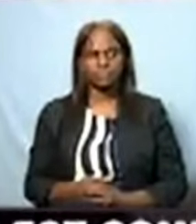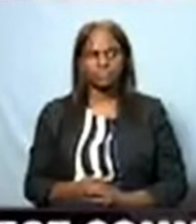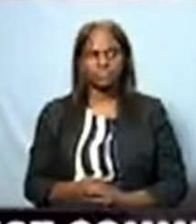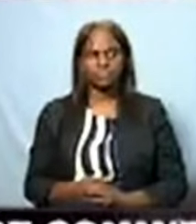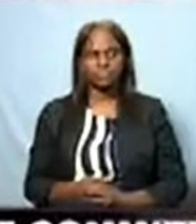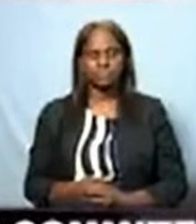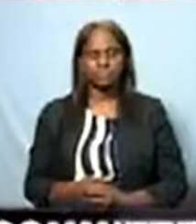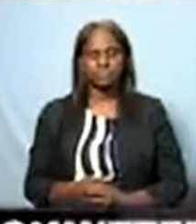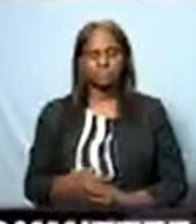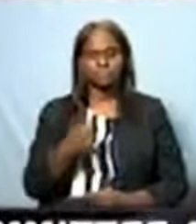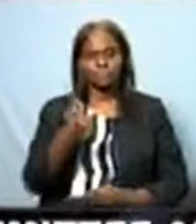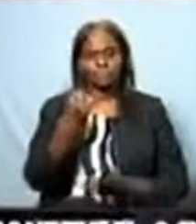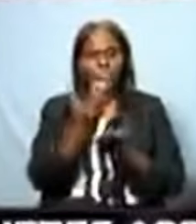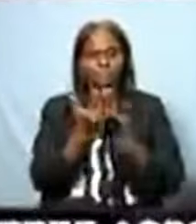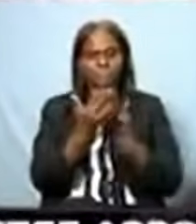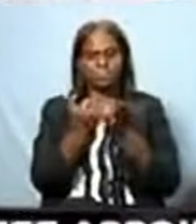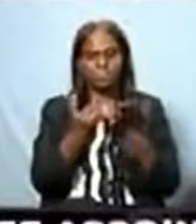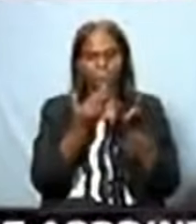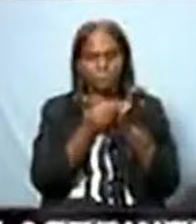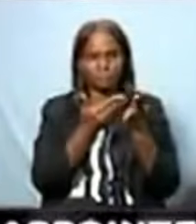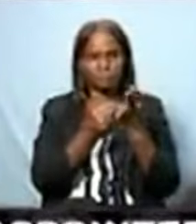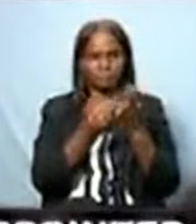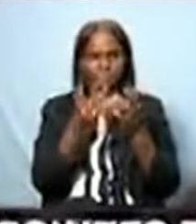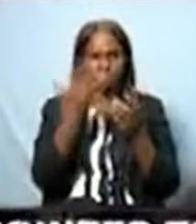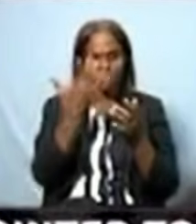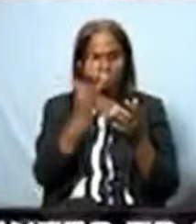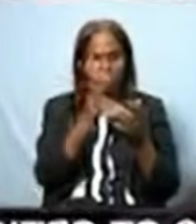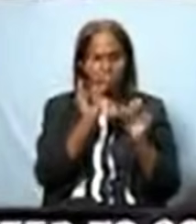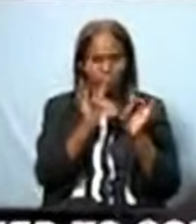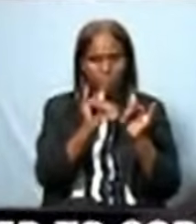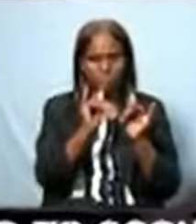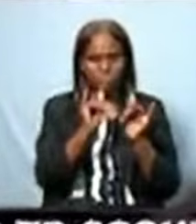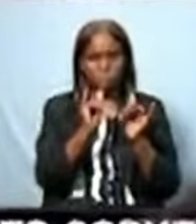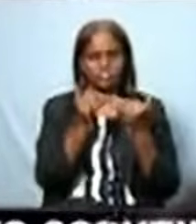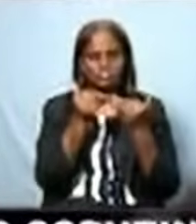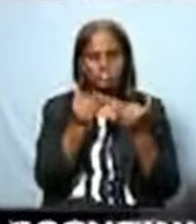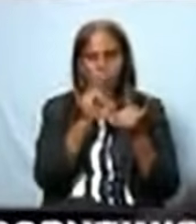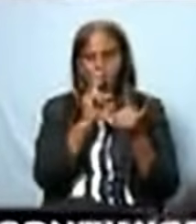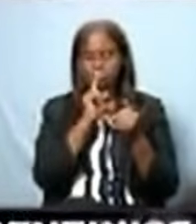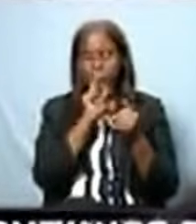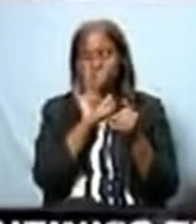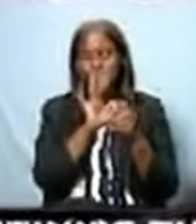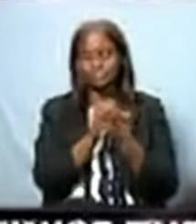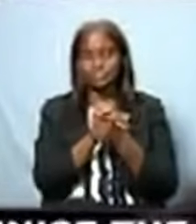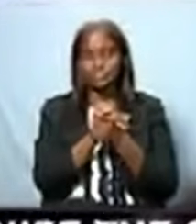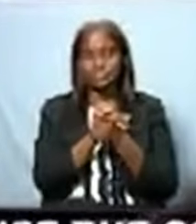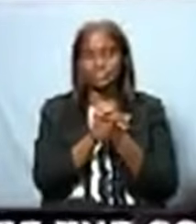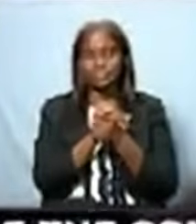Because you are recommending that these should remain the way they are. And indeed,